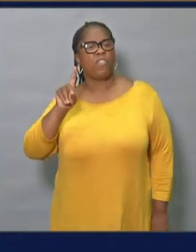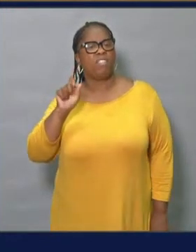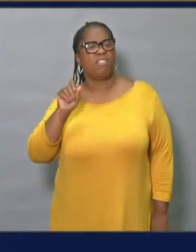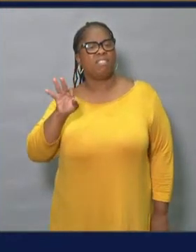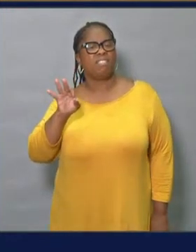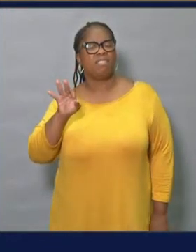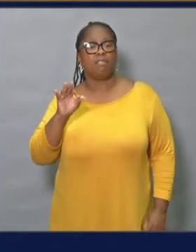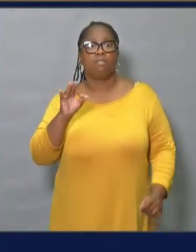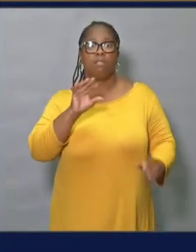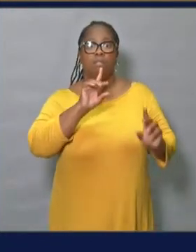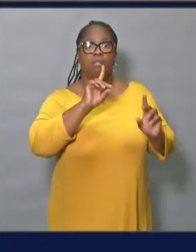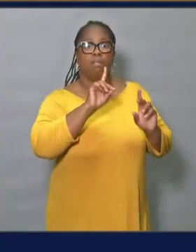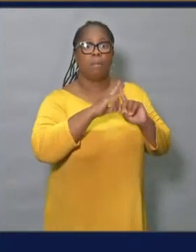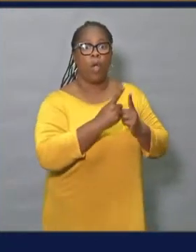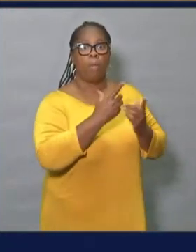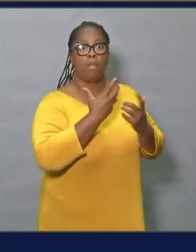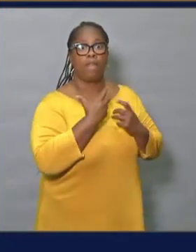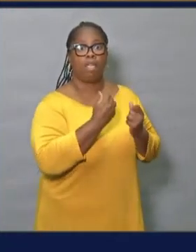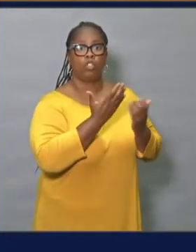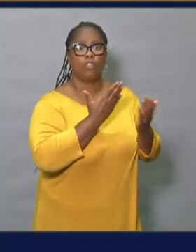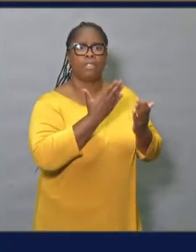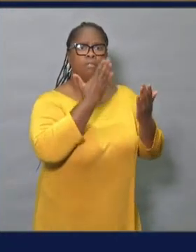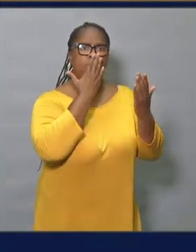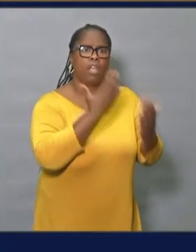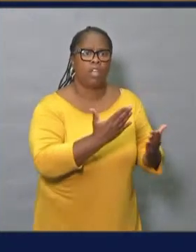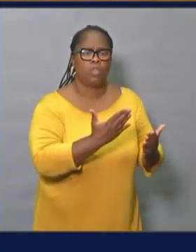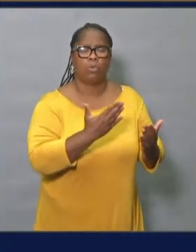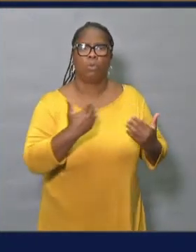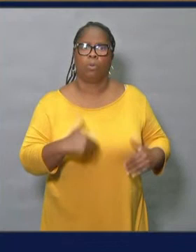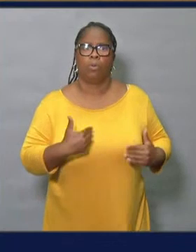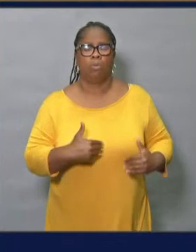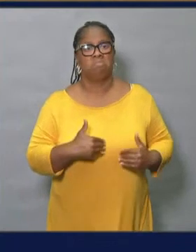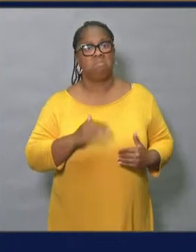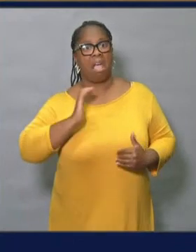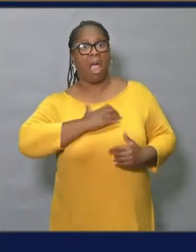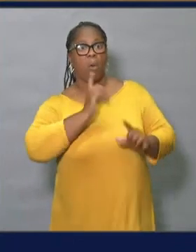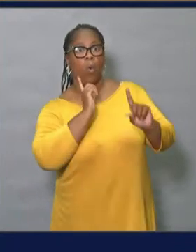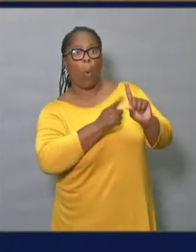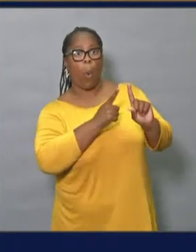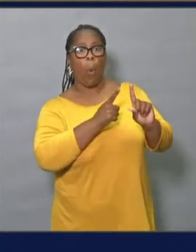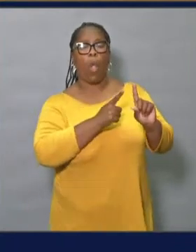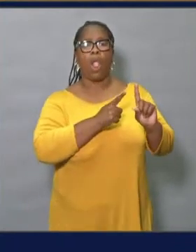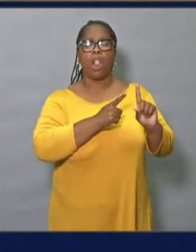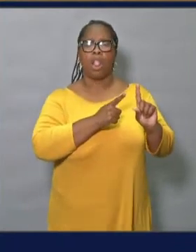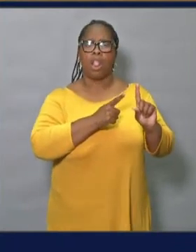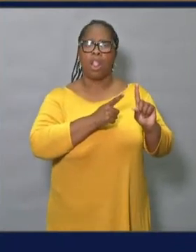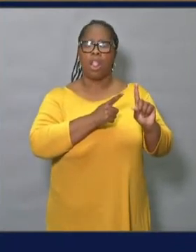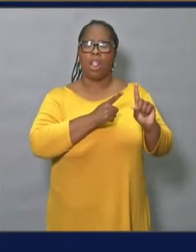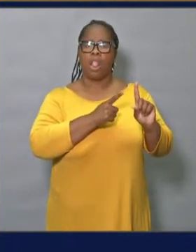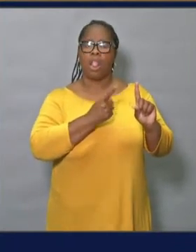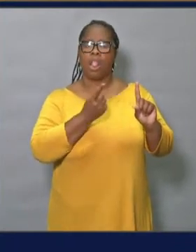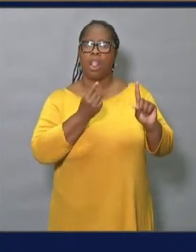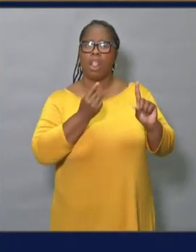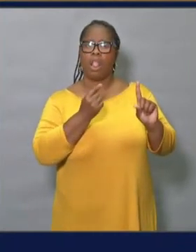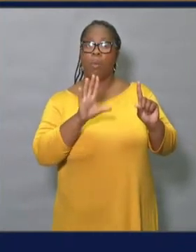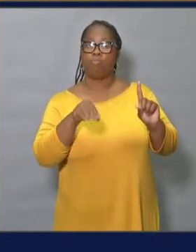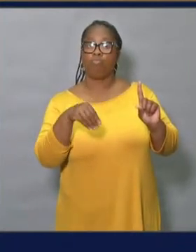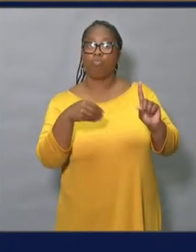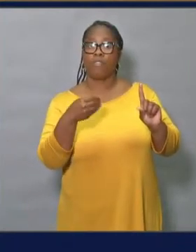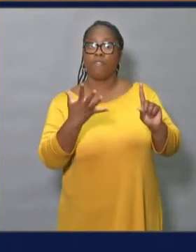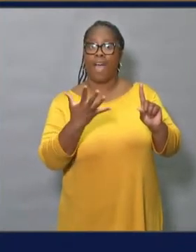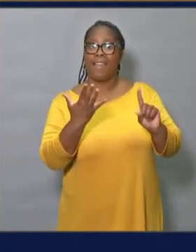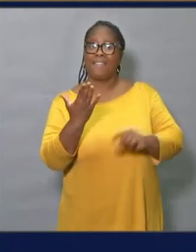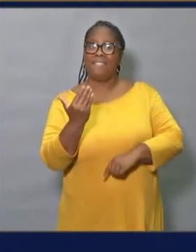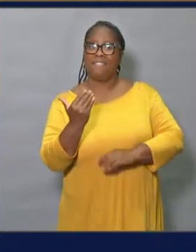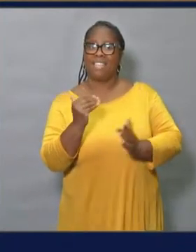the Department of Health Services. We've exceeded our goal of testing being able to